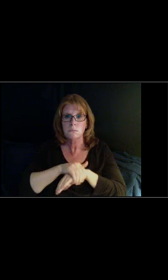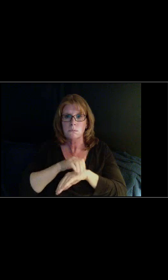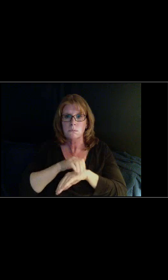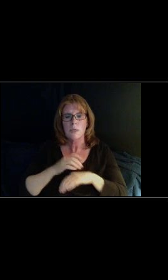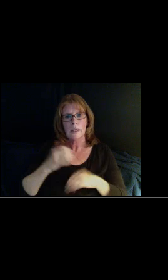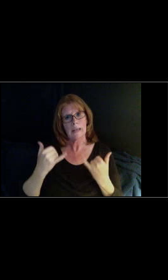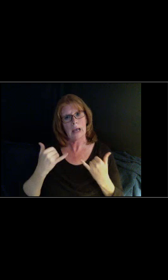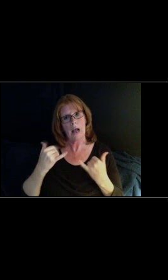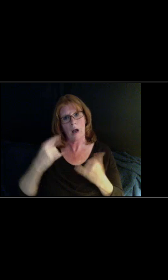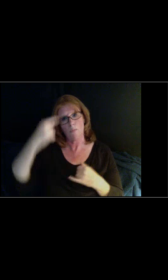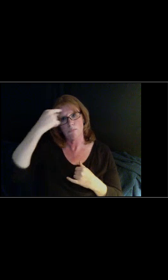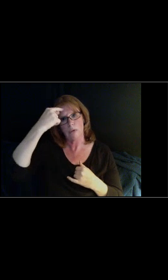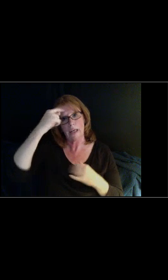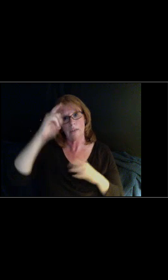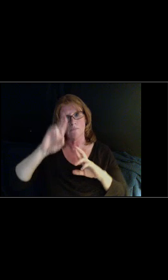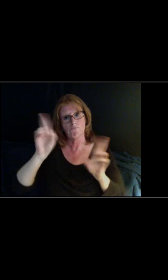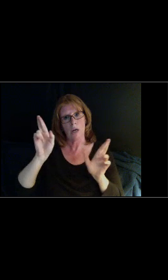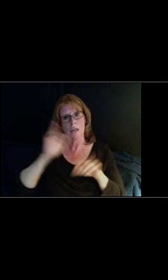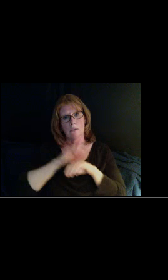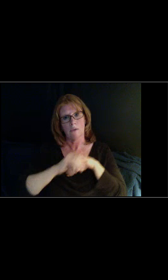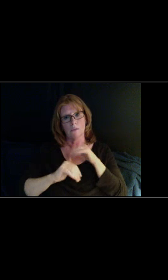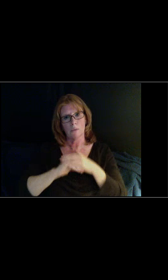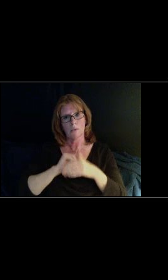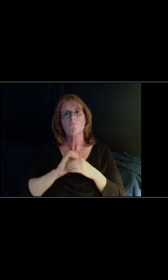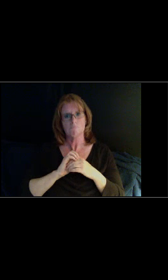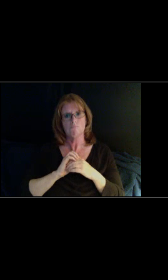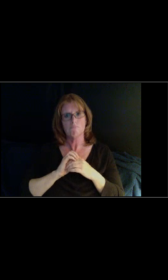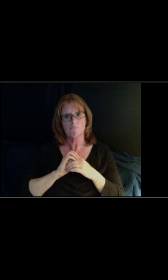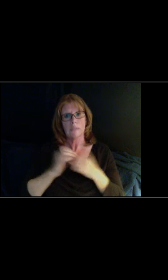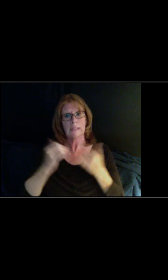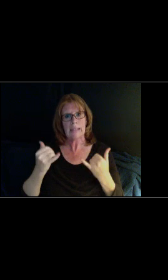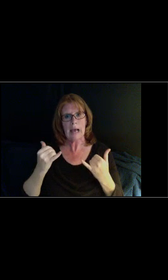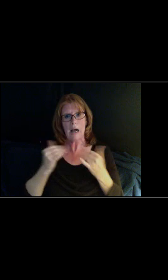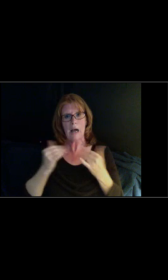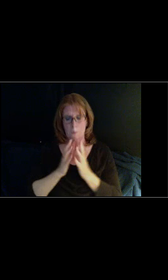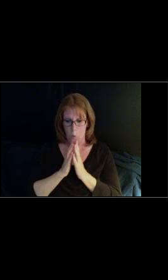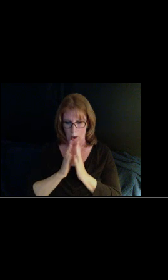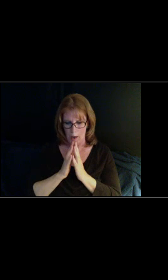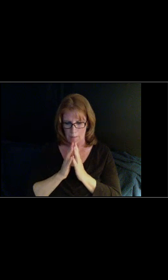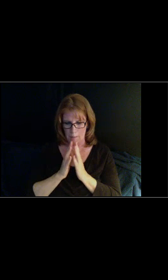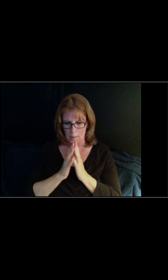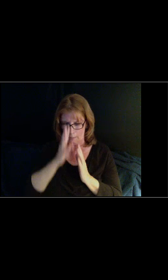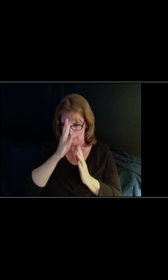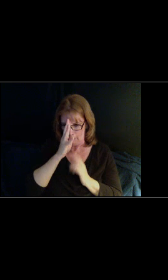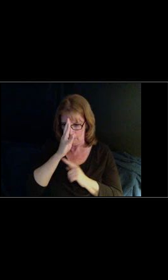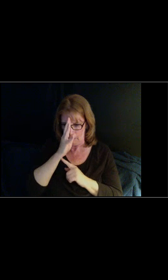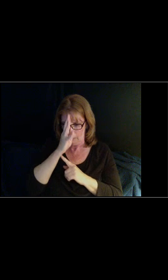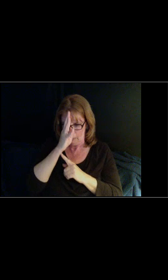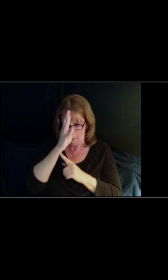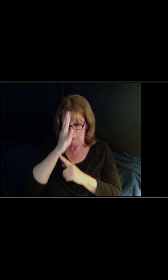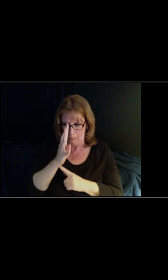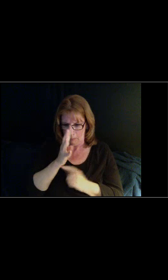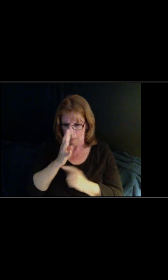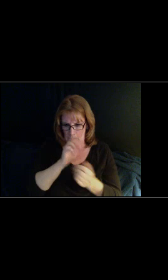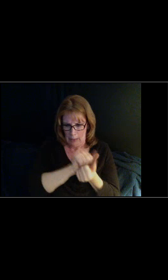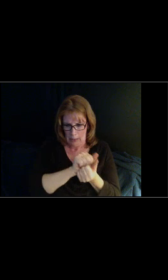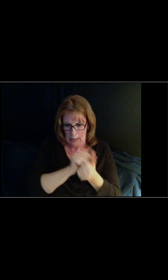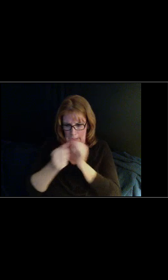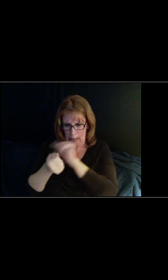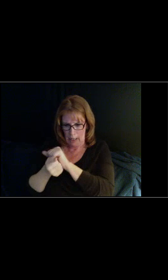multiple times. Take that information that I already was very comfortable with and established